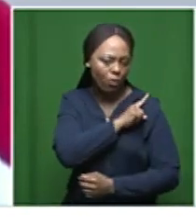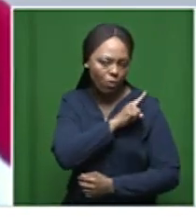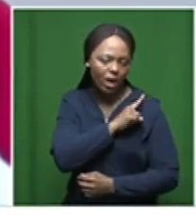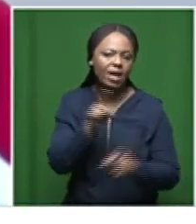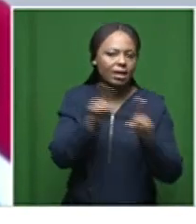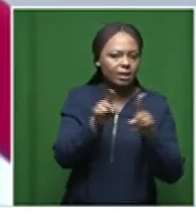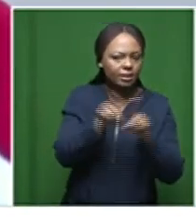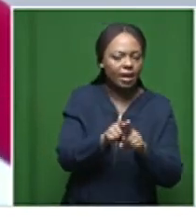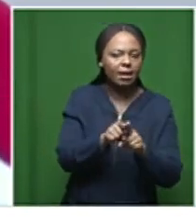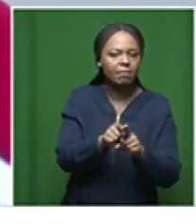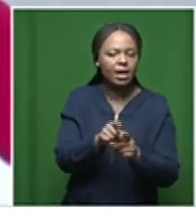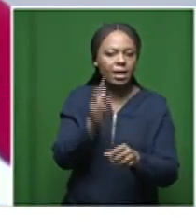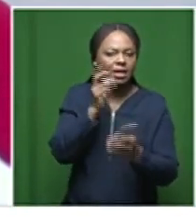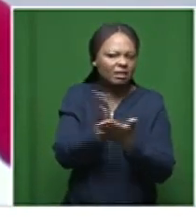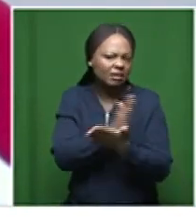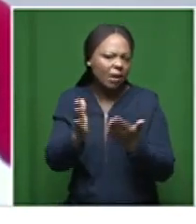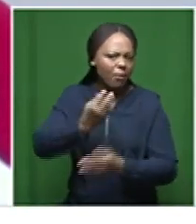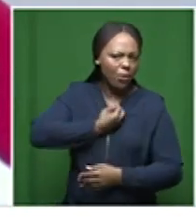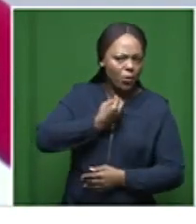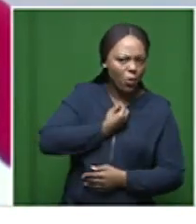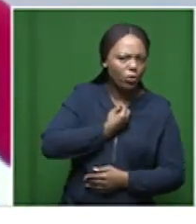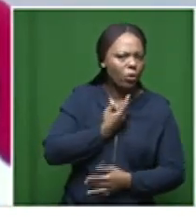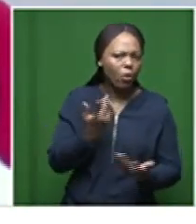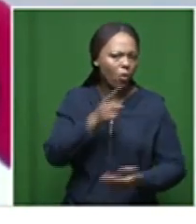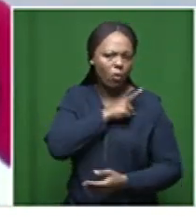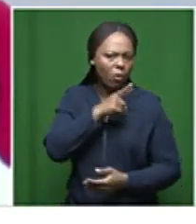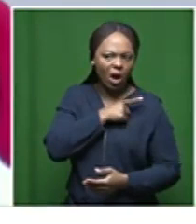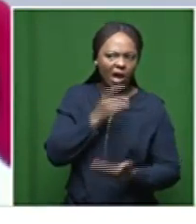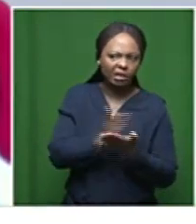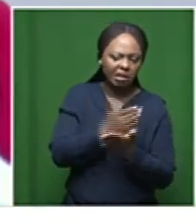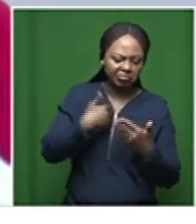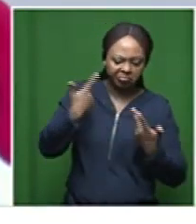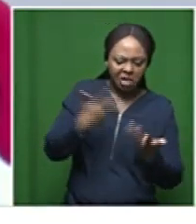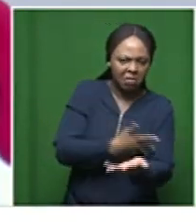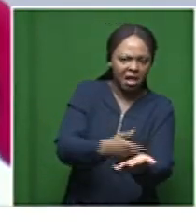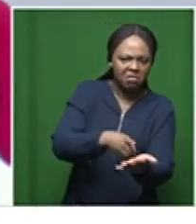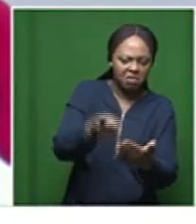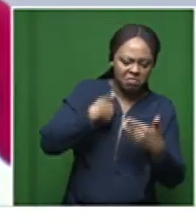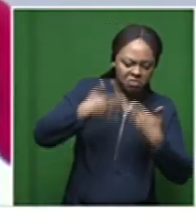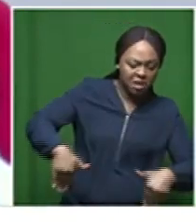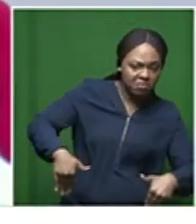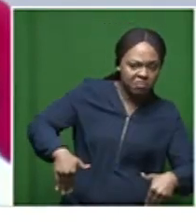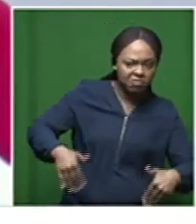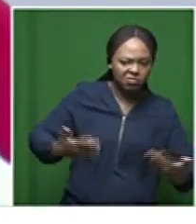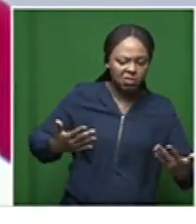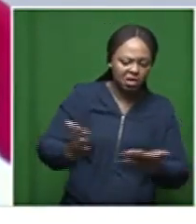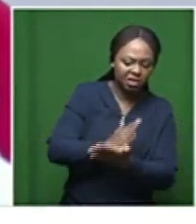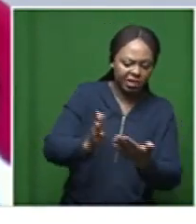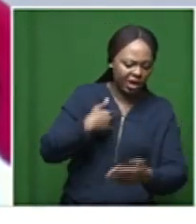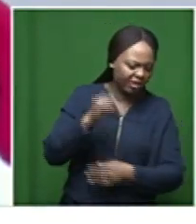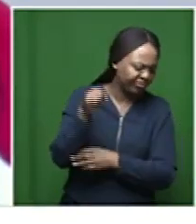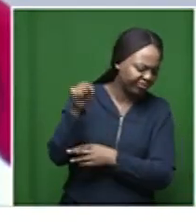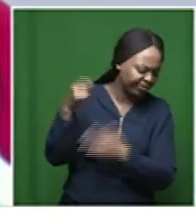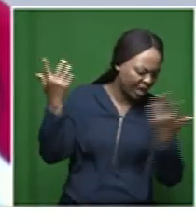some of the myths, because for some of the youth, the reason why they do not donate is sometimes because some of them have